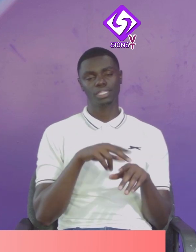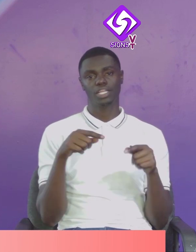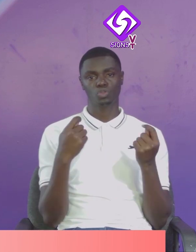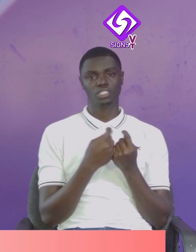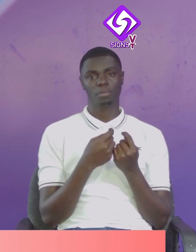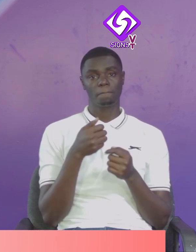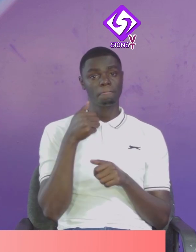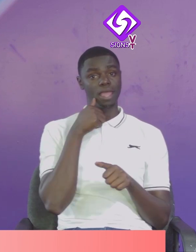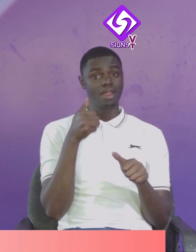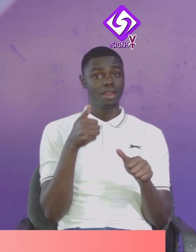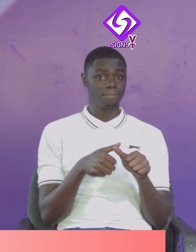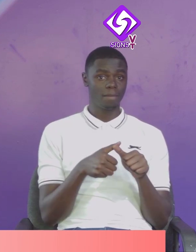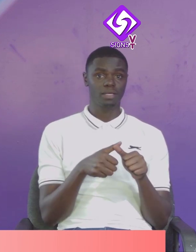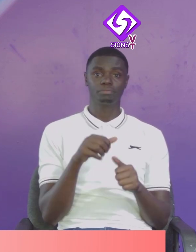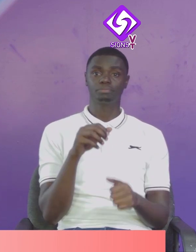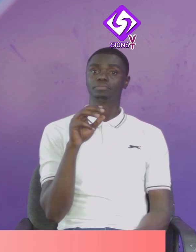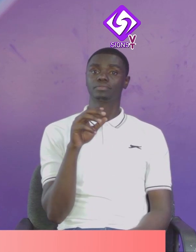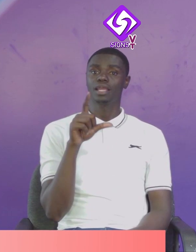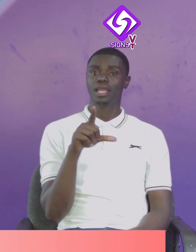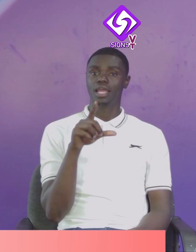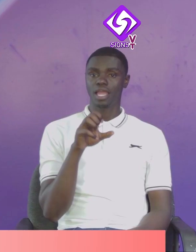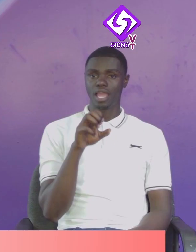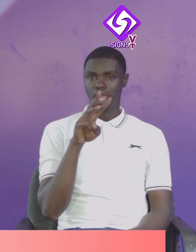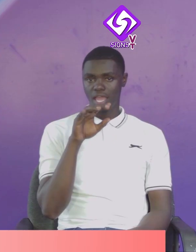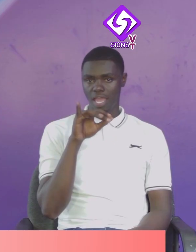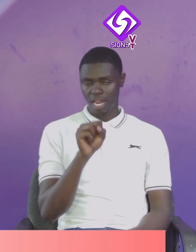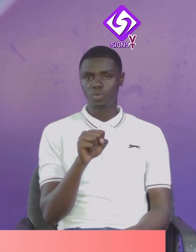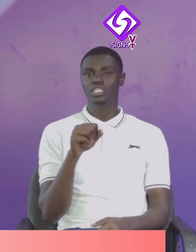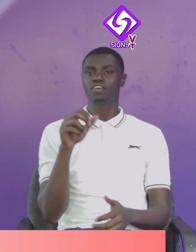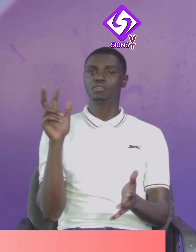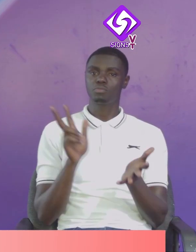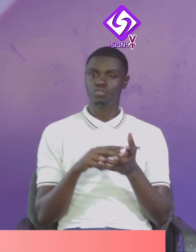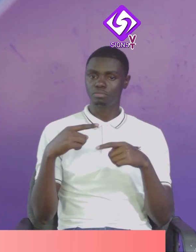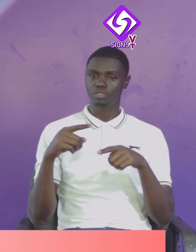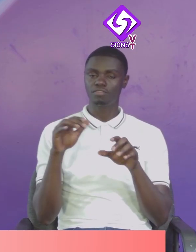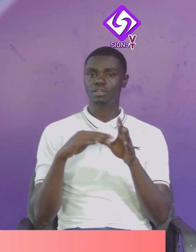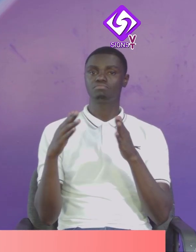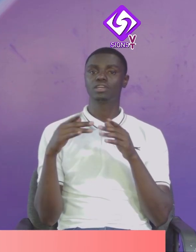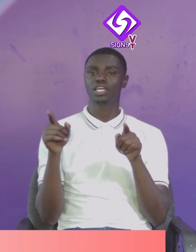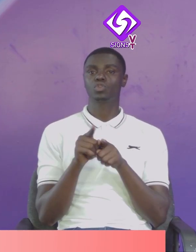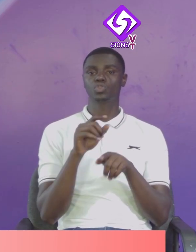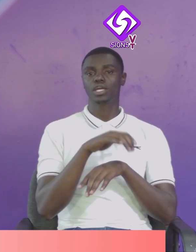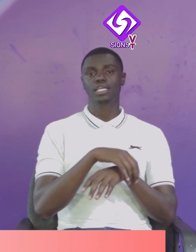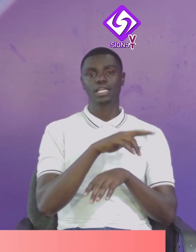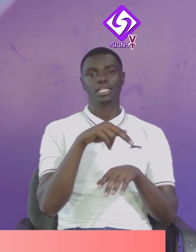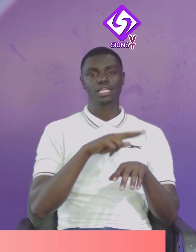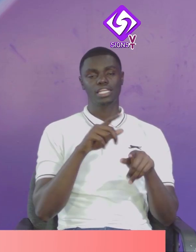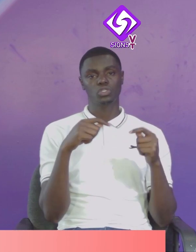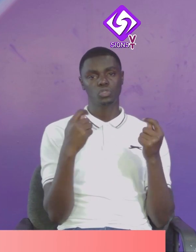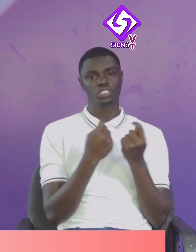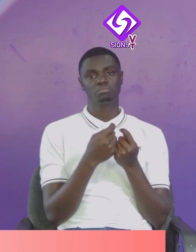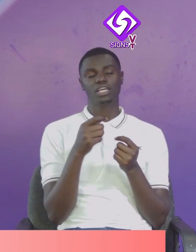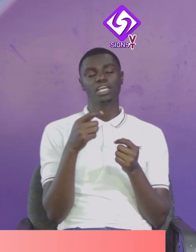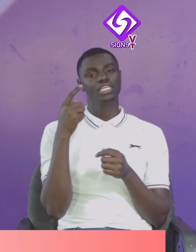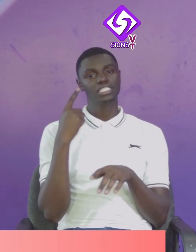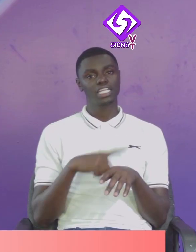Remember, already Miles Lewis-Skelly has proved himself at Arsenal and has proved himself in the England national team. So it is a time for others